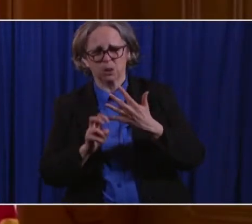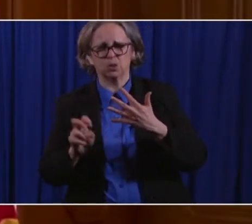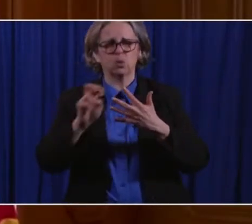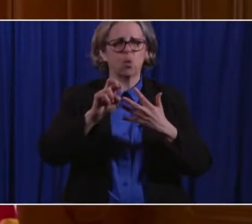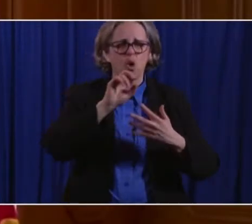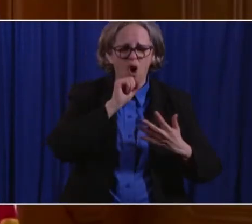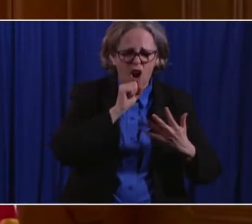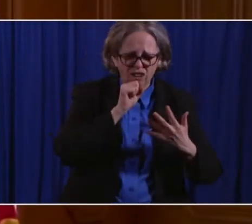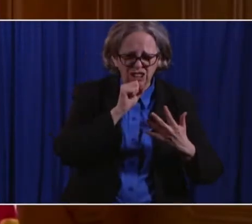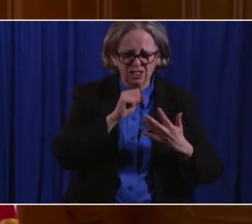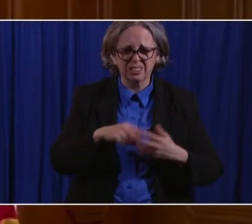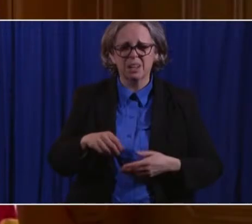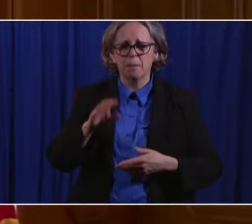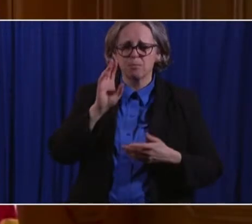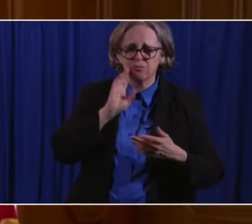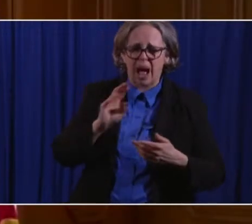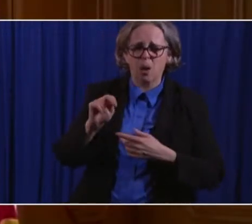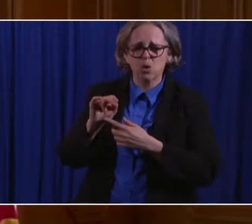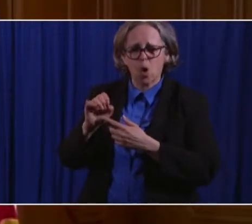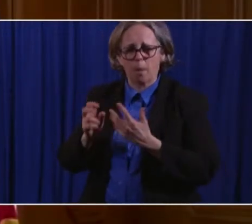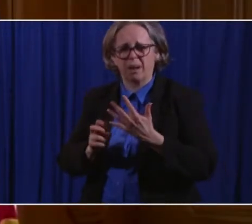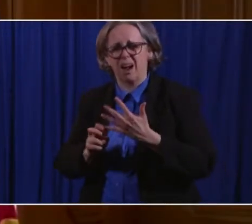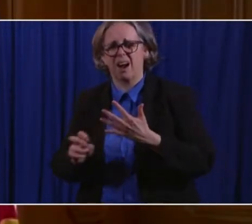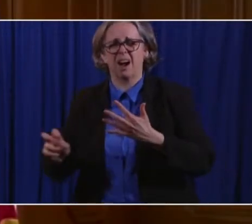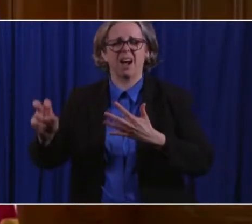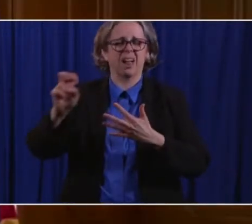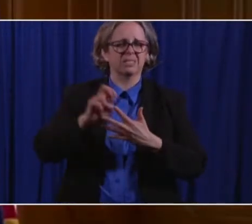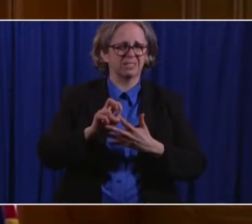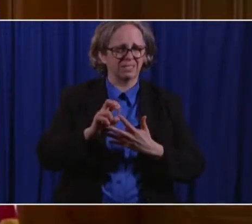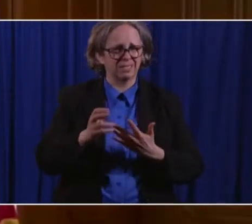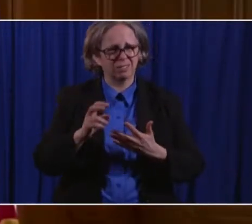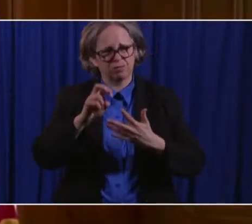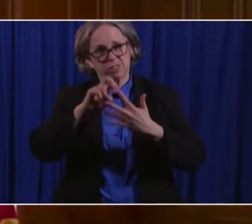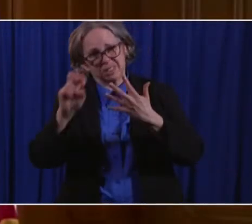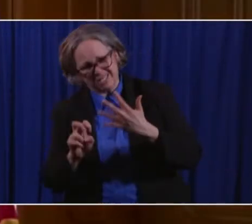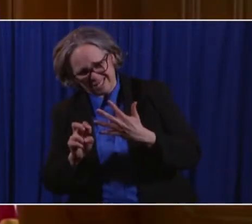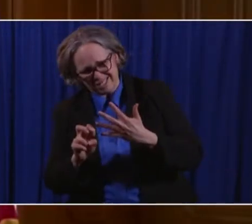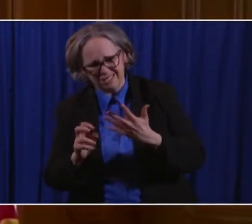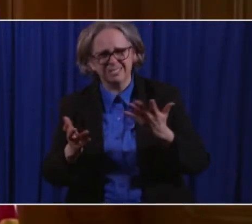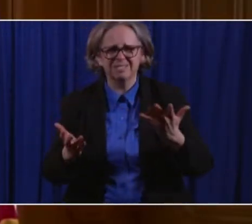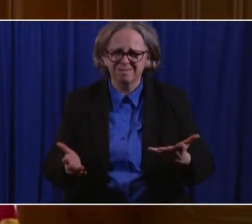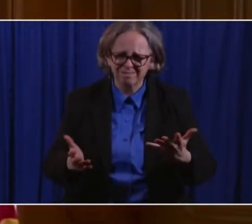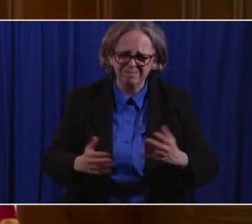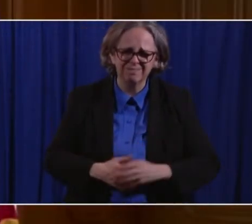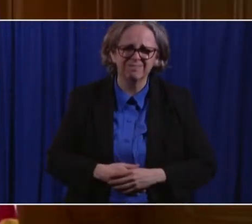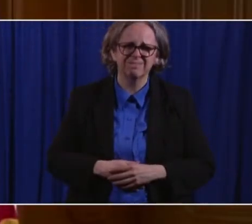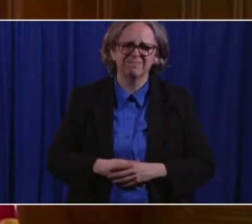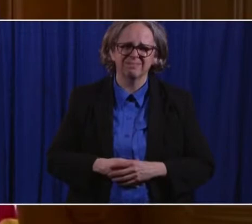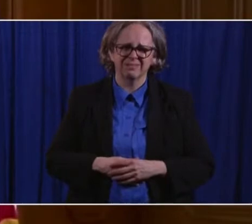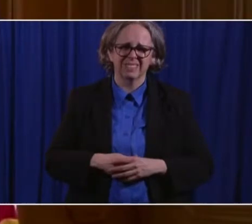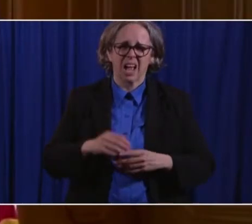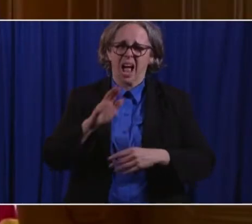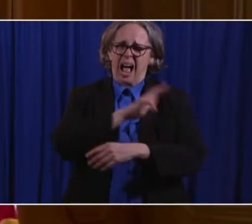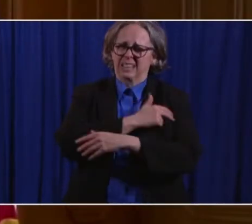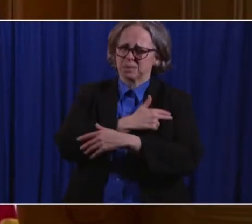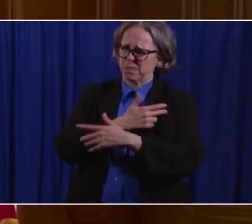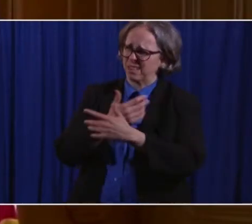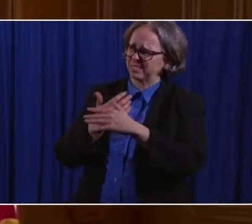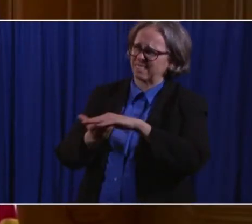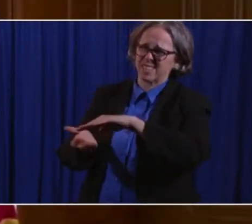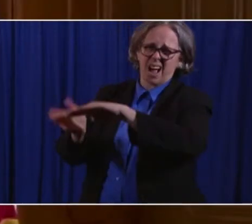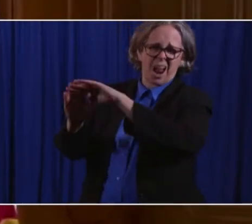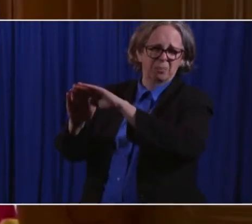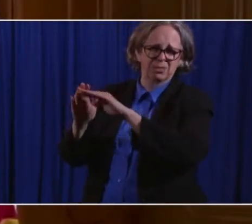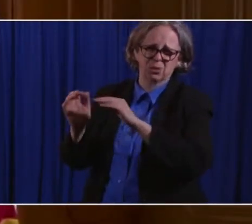We'll look at the hospitalizations. Unfortunately, these continue to trend up. They're certainly not at an alarming